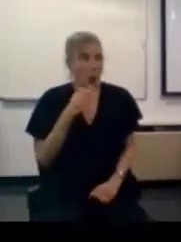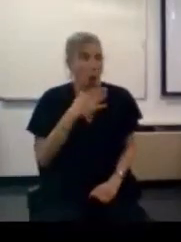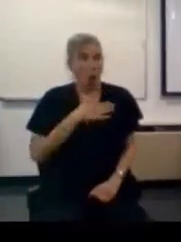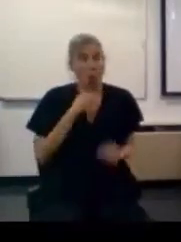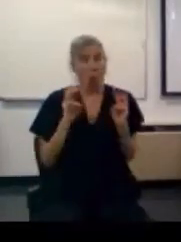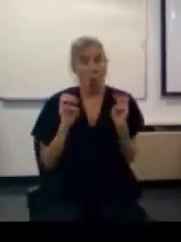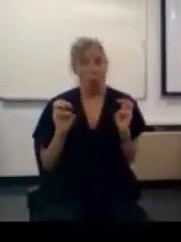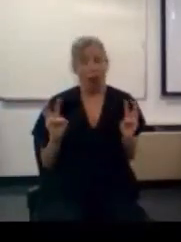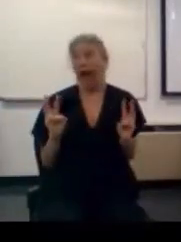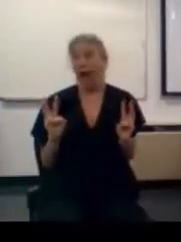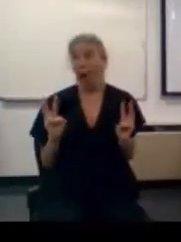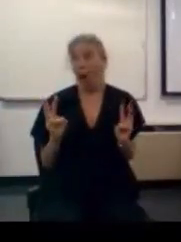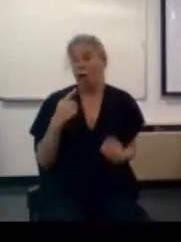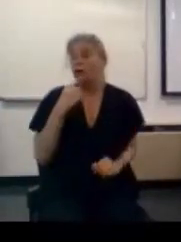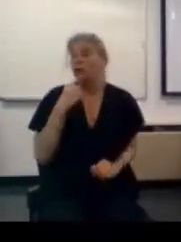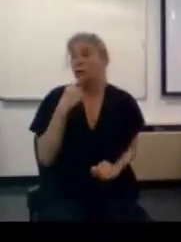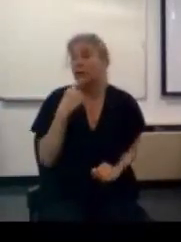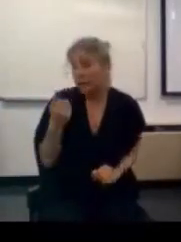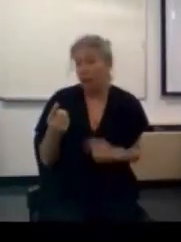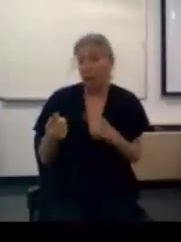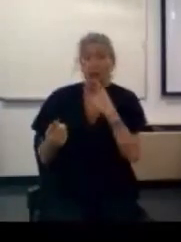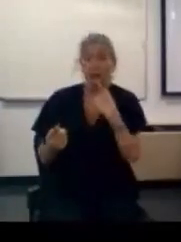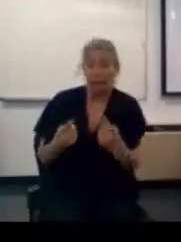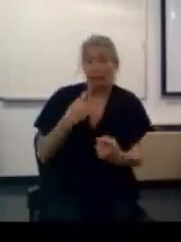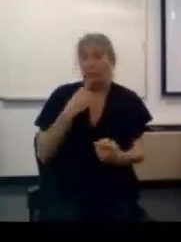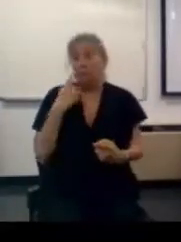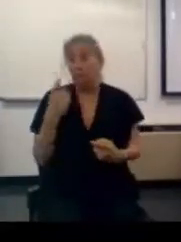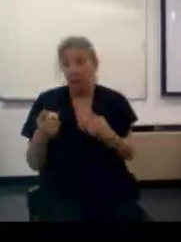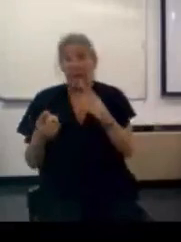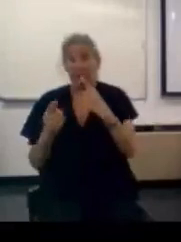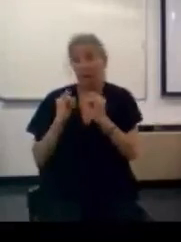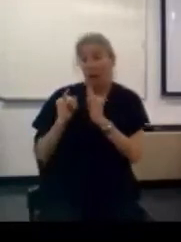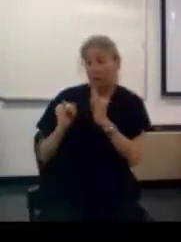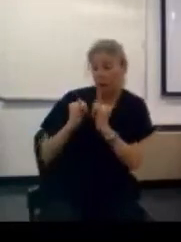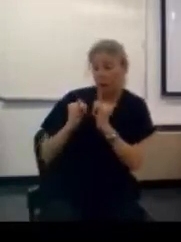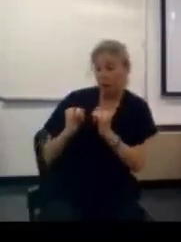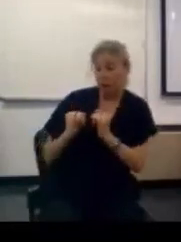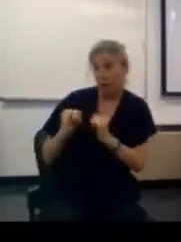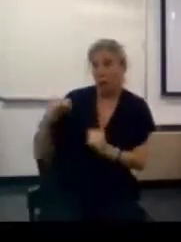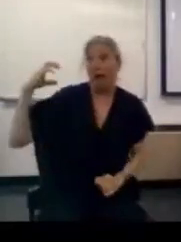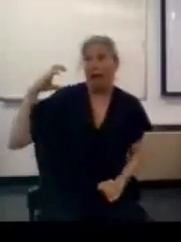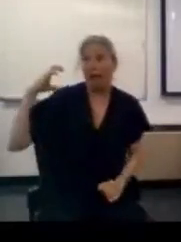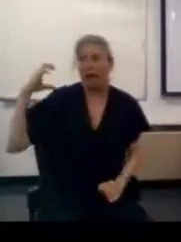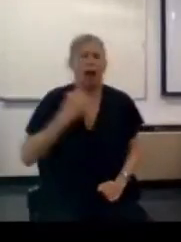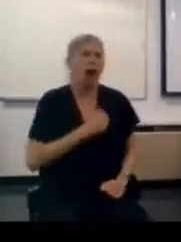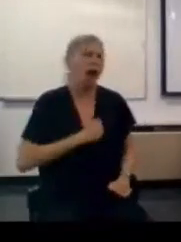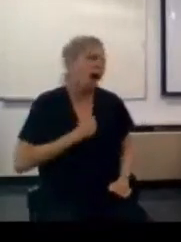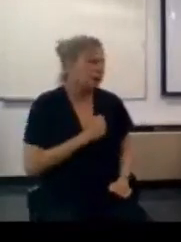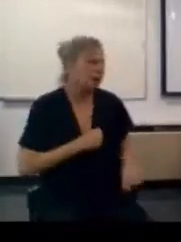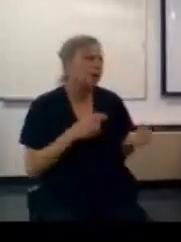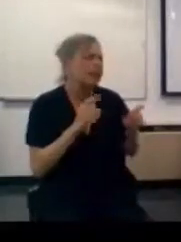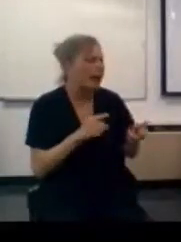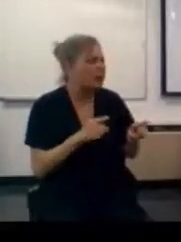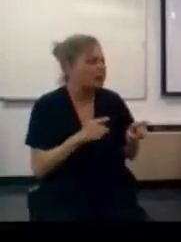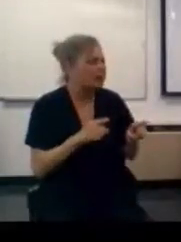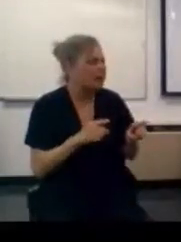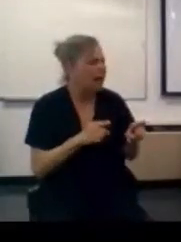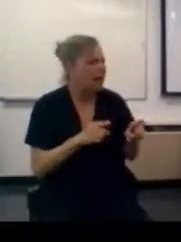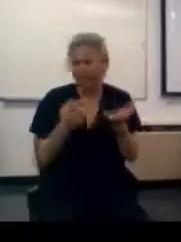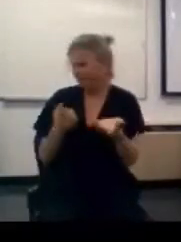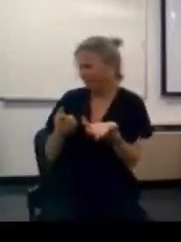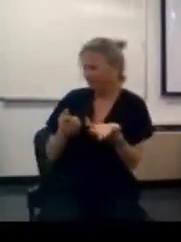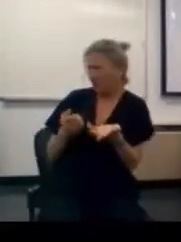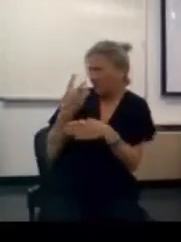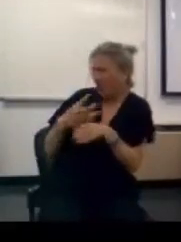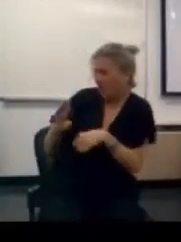what happened. Oh man. So I tell the CEO everything through the captain, and then the captain's very